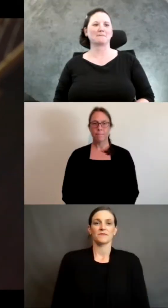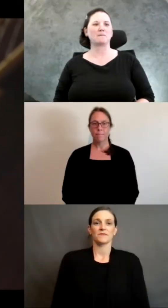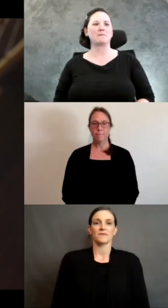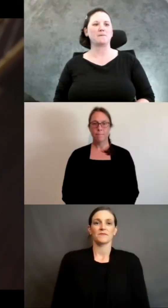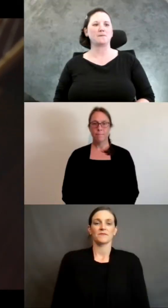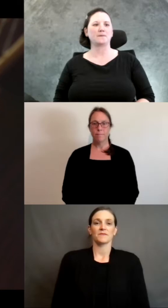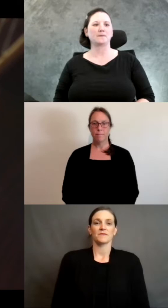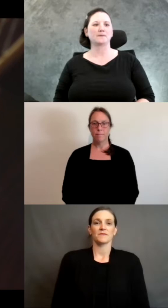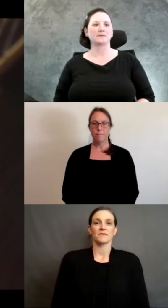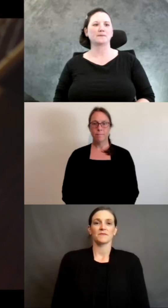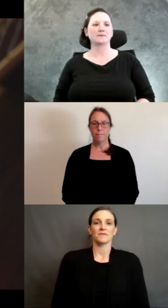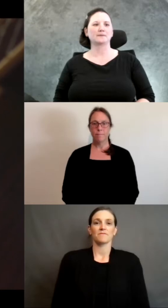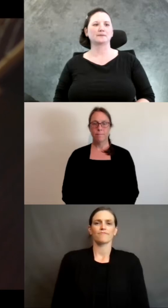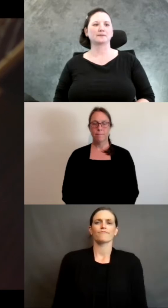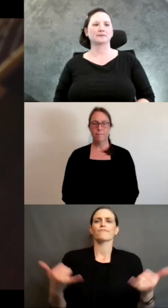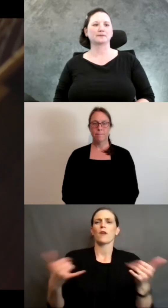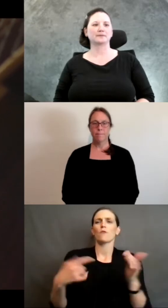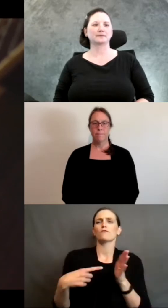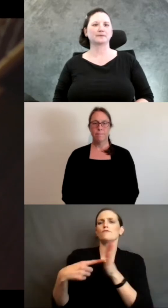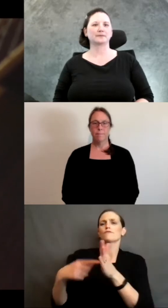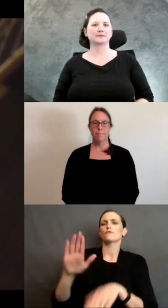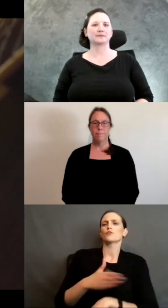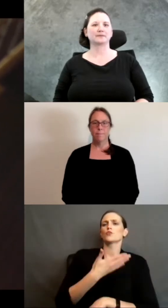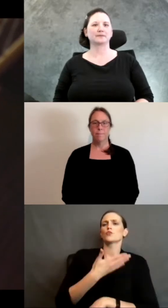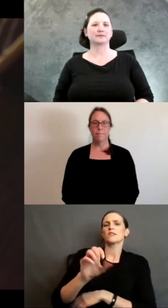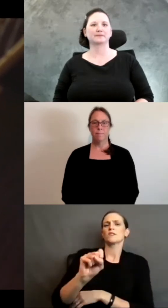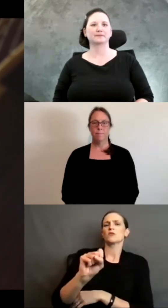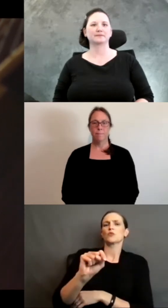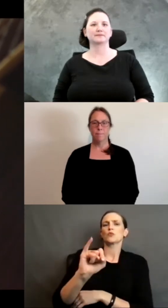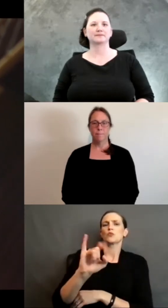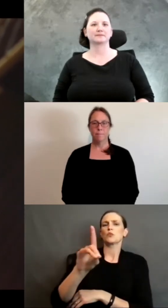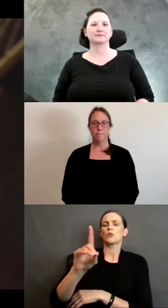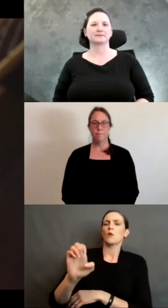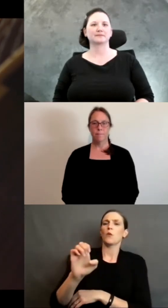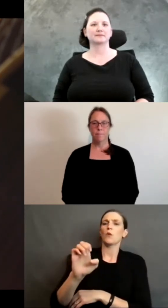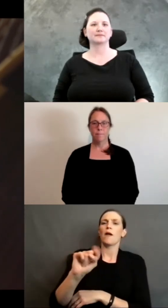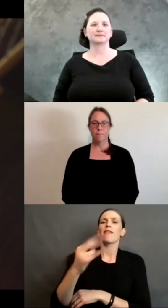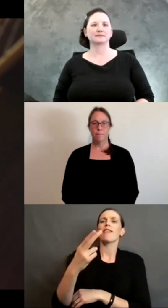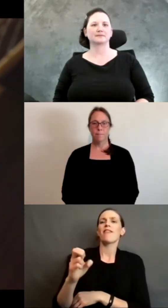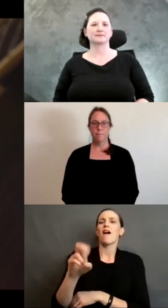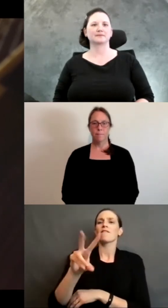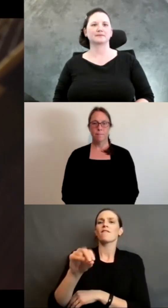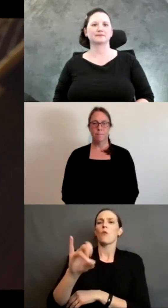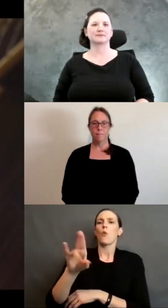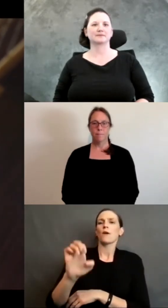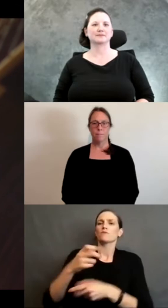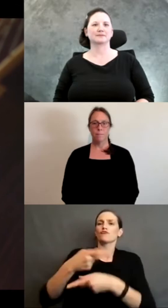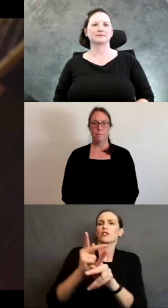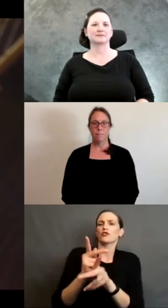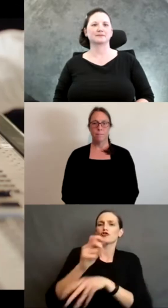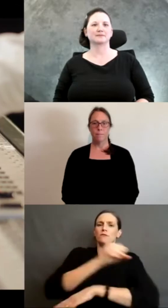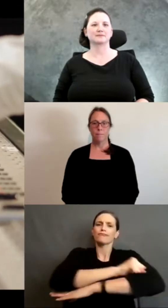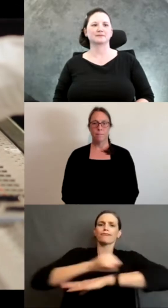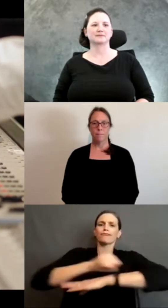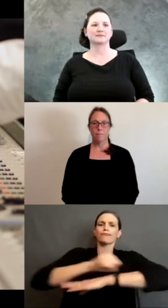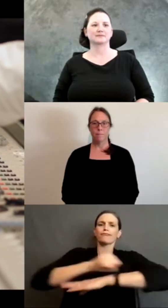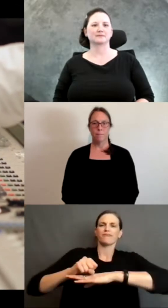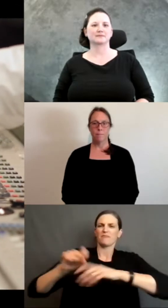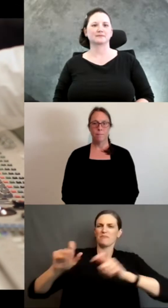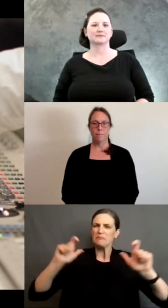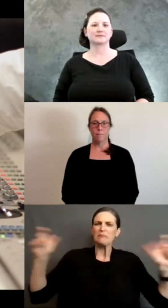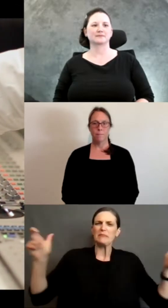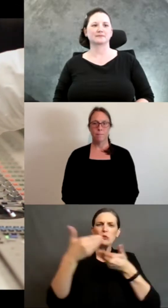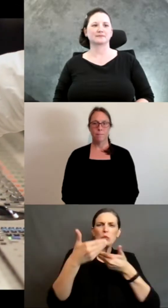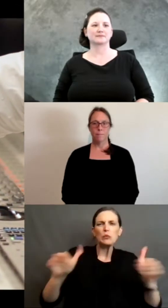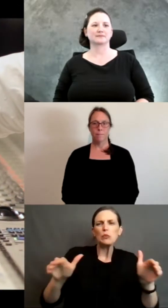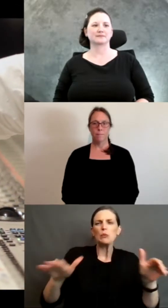We cut to a music studio at the voice production stages. The room is large with a full band setup on one side and a mixing console on